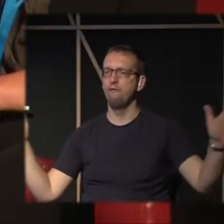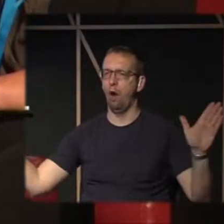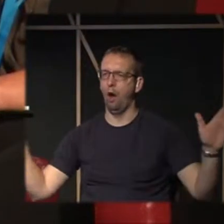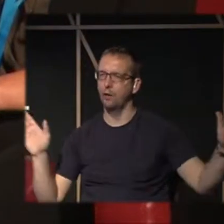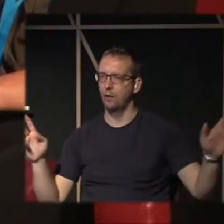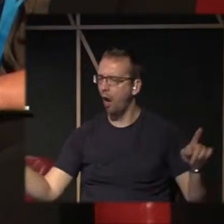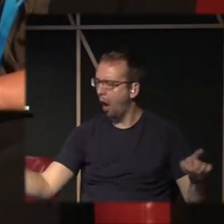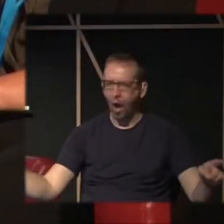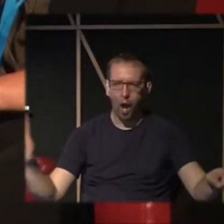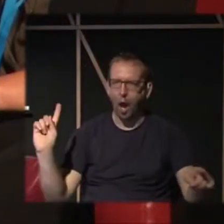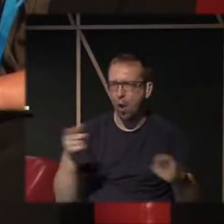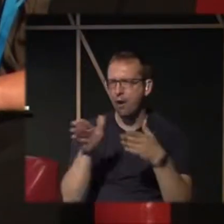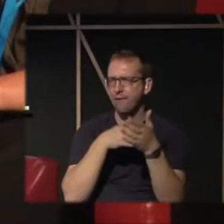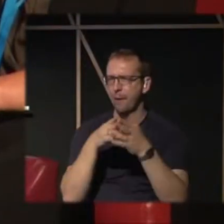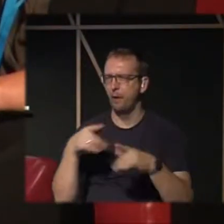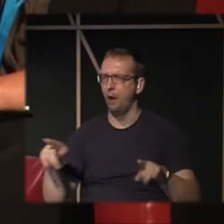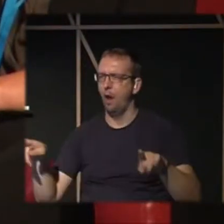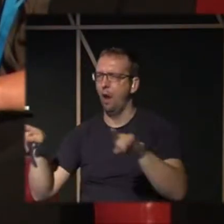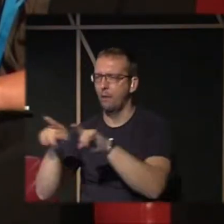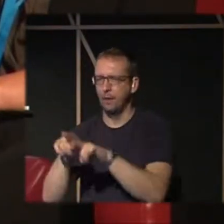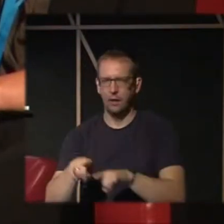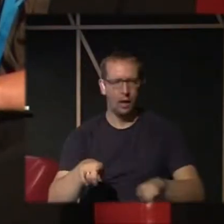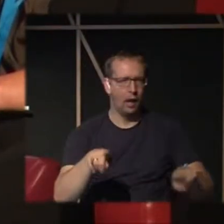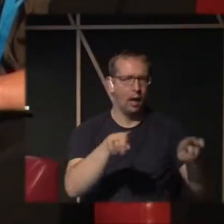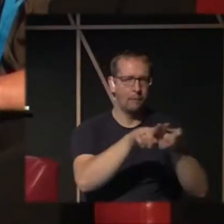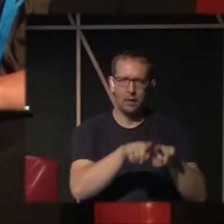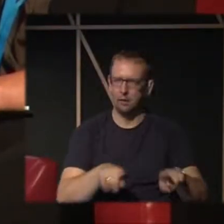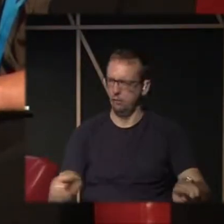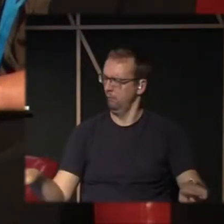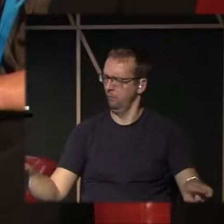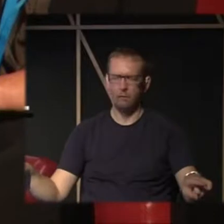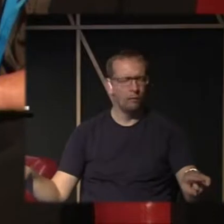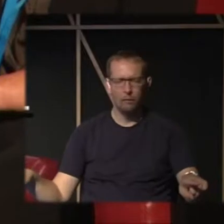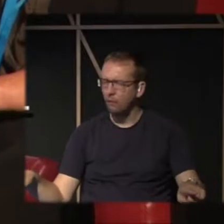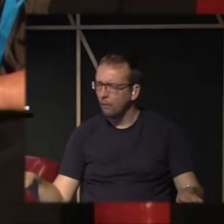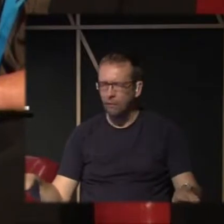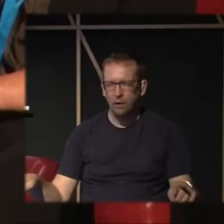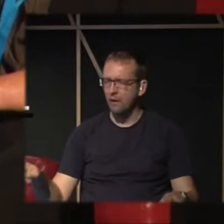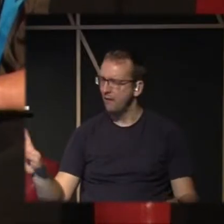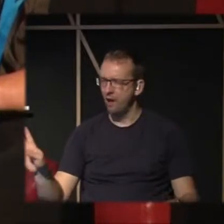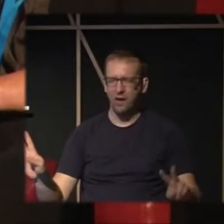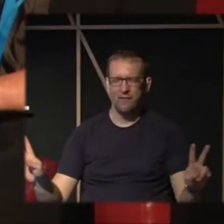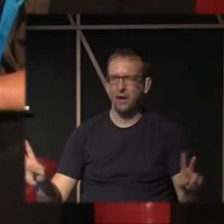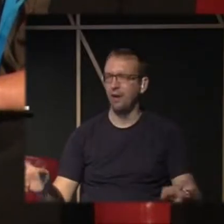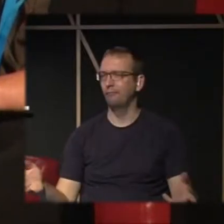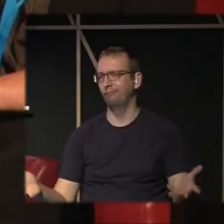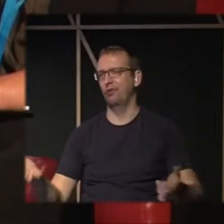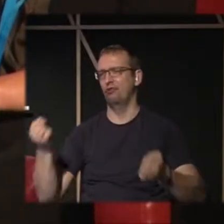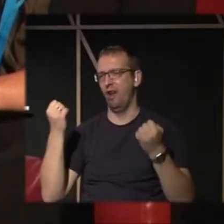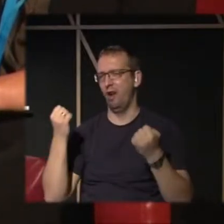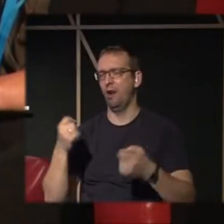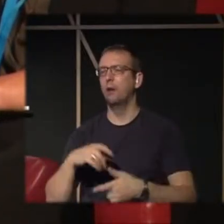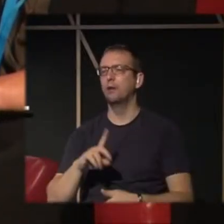colourblind people. My second tip is to review the football matchday experience from a